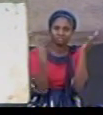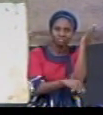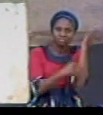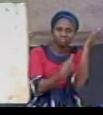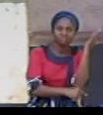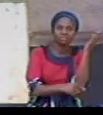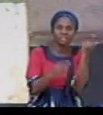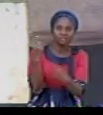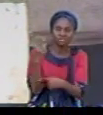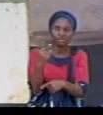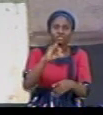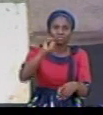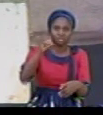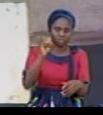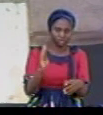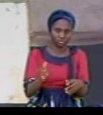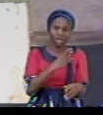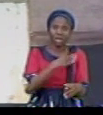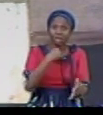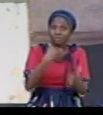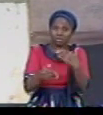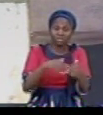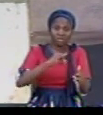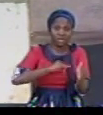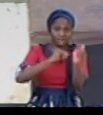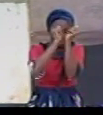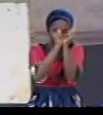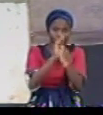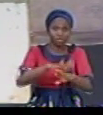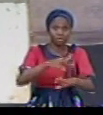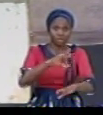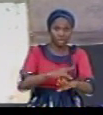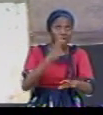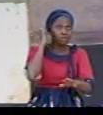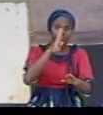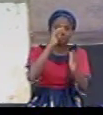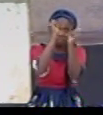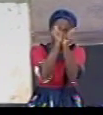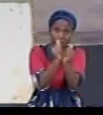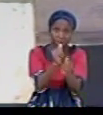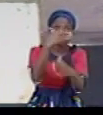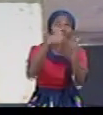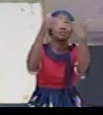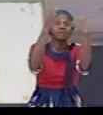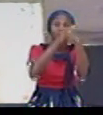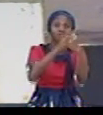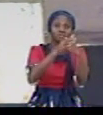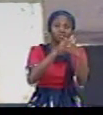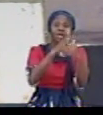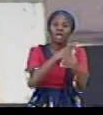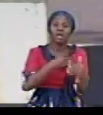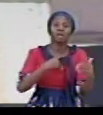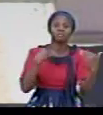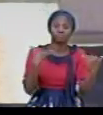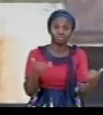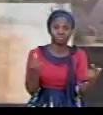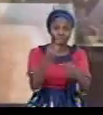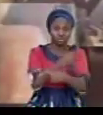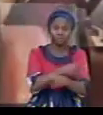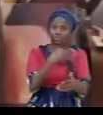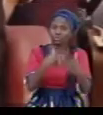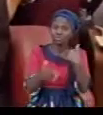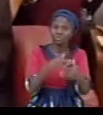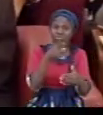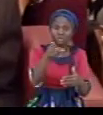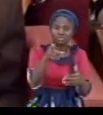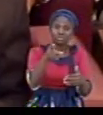on earth will be bound in heaven. And today, whatever you are going through, whatever